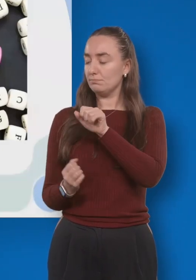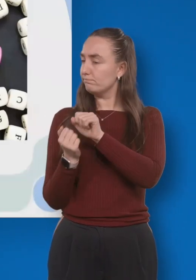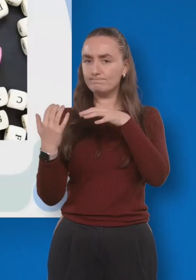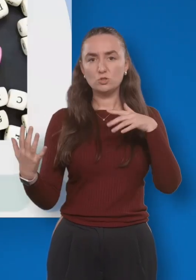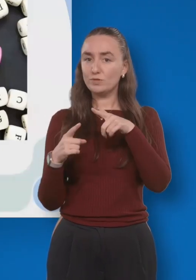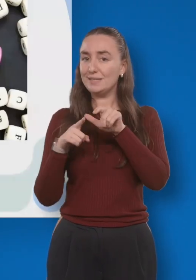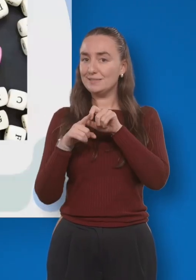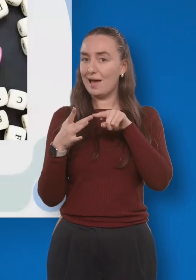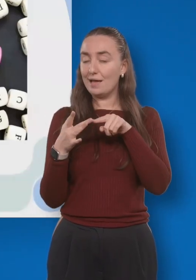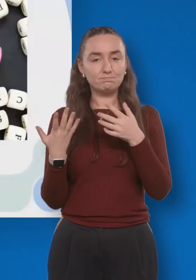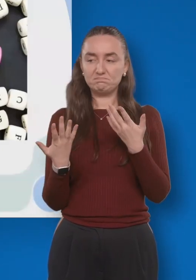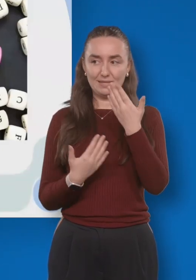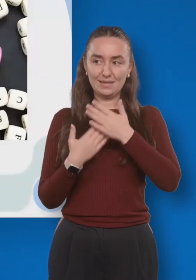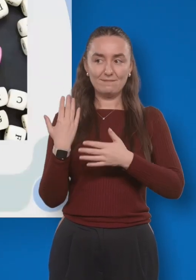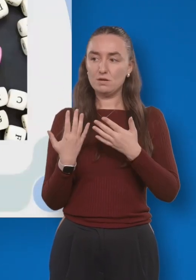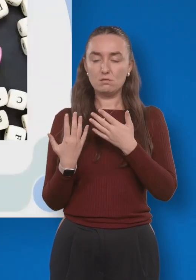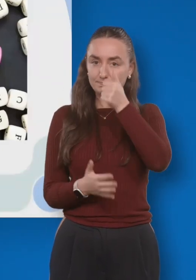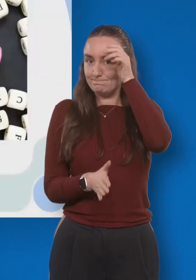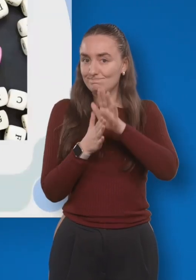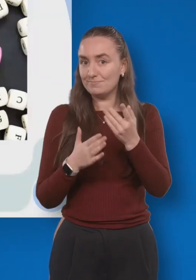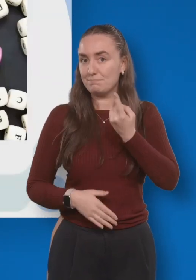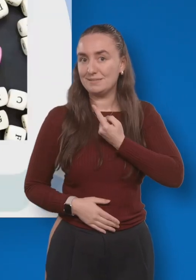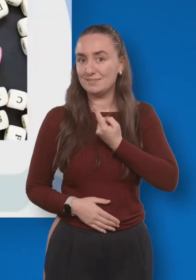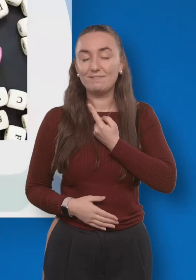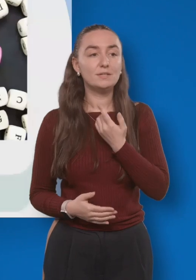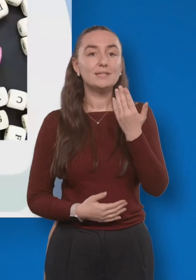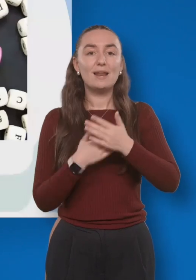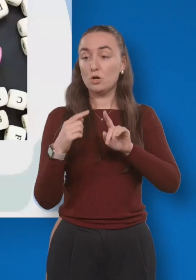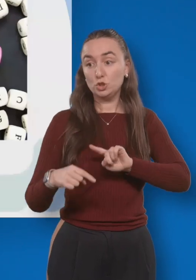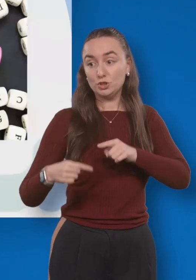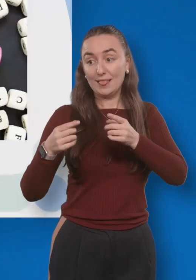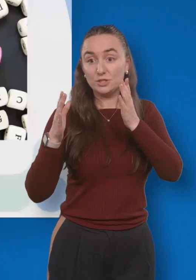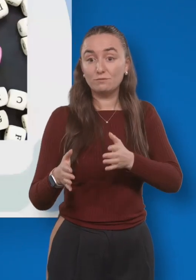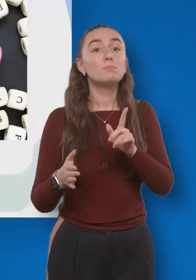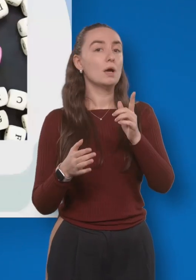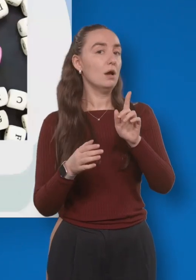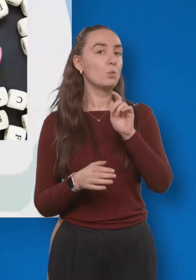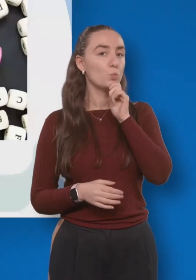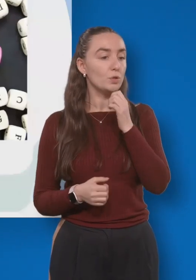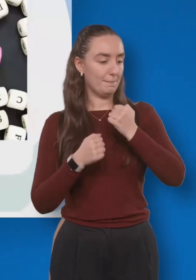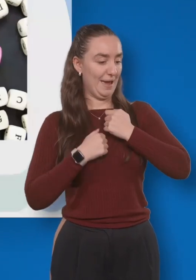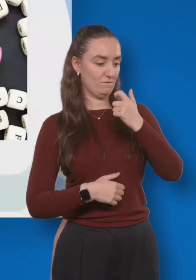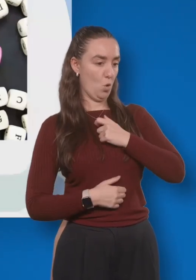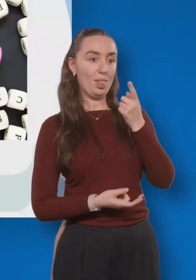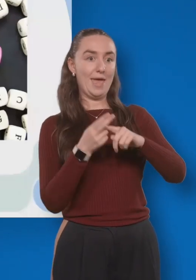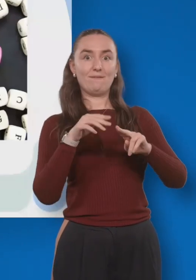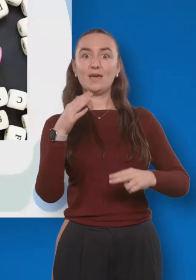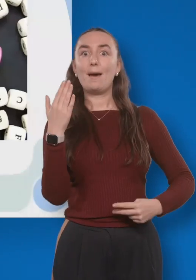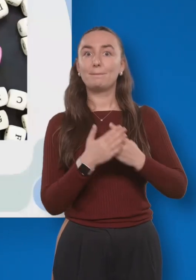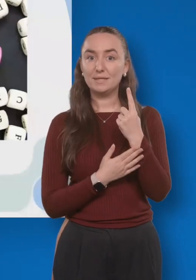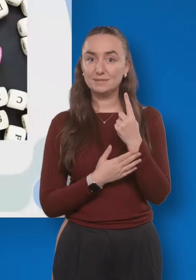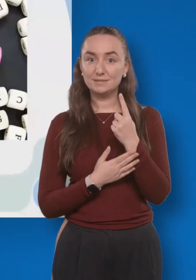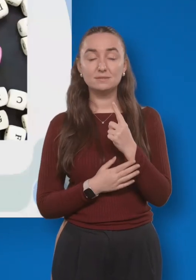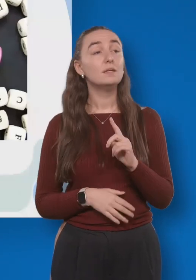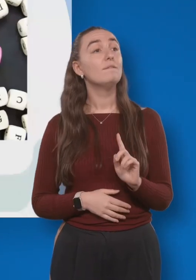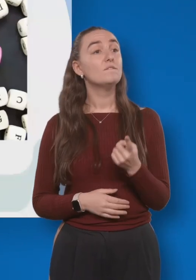with our EDI principles and doesn't adhere to it. So I've never had to challenge anyone, but that is my role in the group, in the team. And